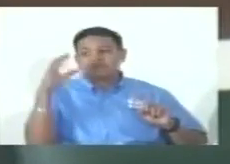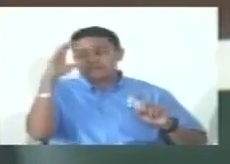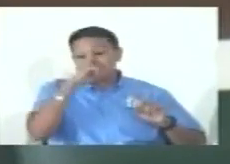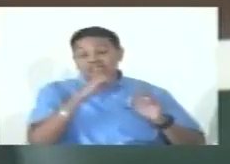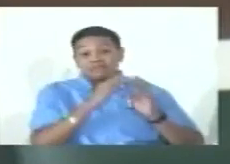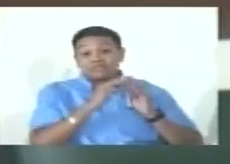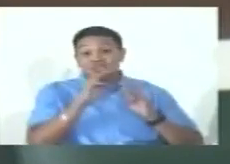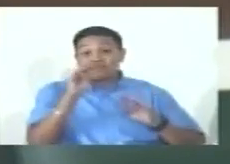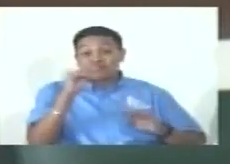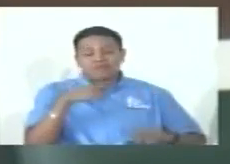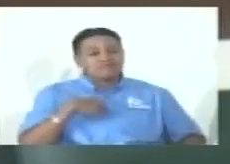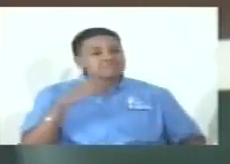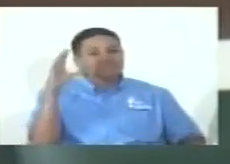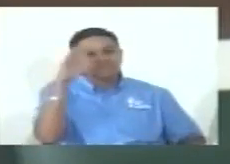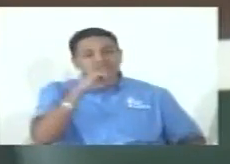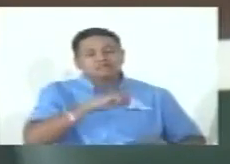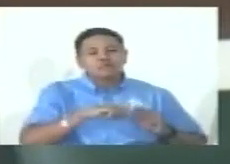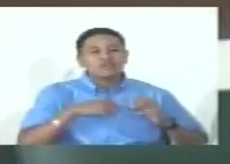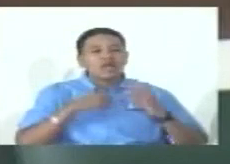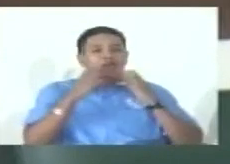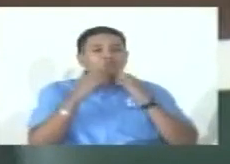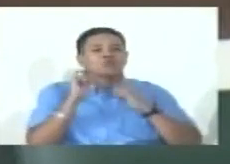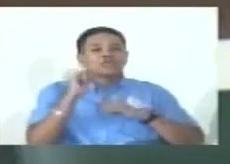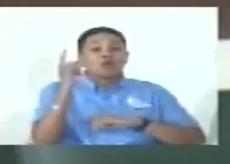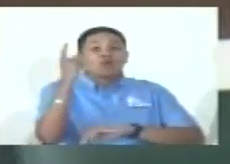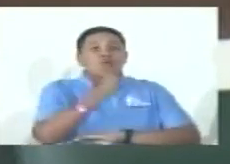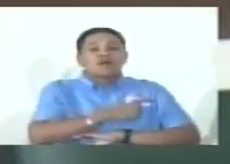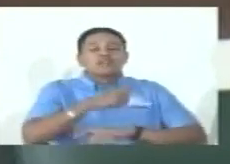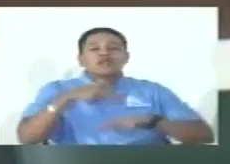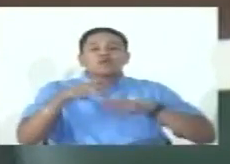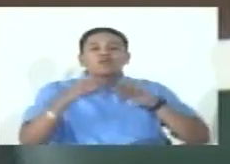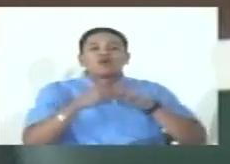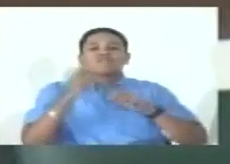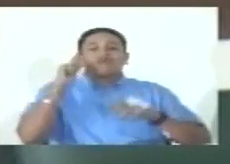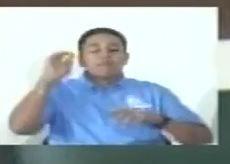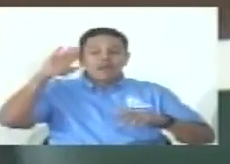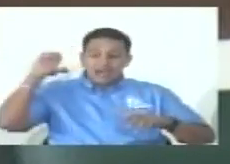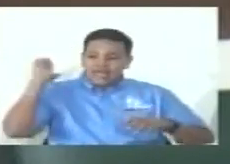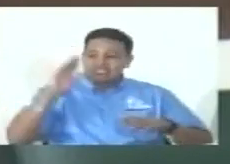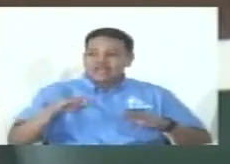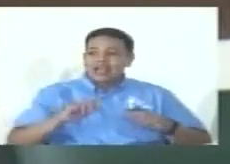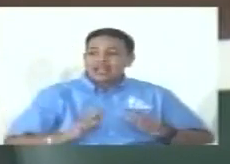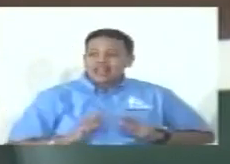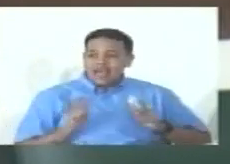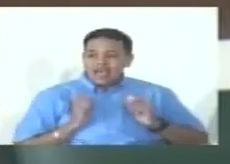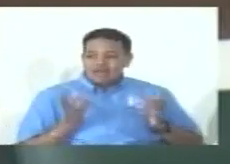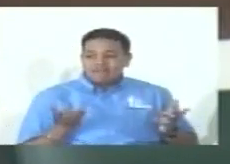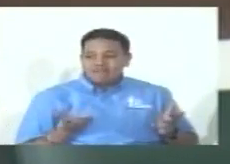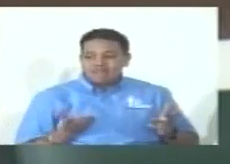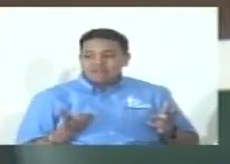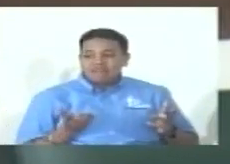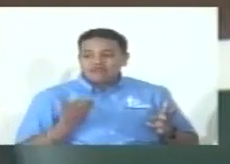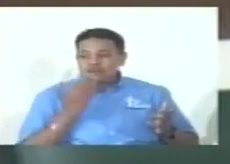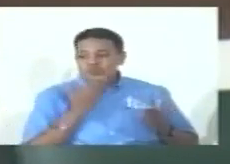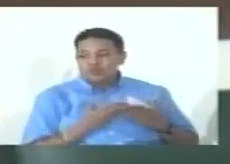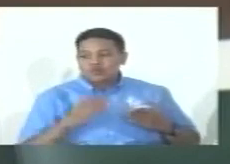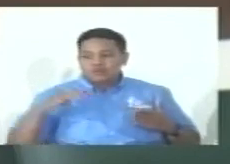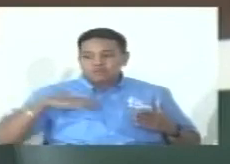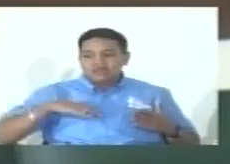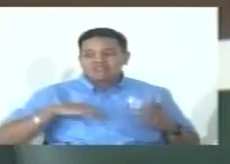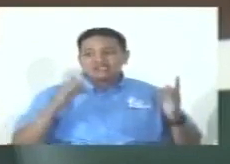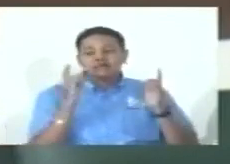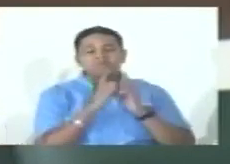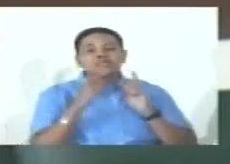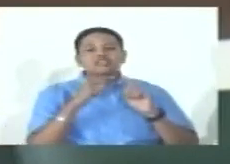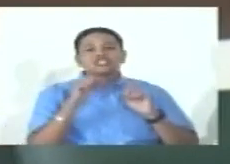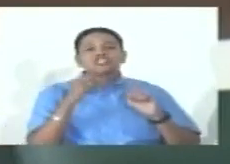but I will cherish that day's walk for the rest of my life. And so it was a privilege meeting this lady.